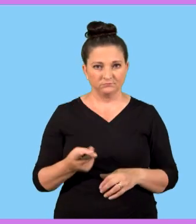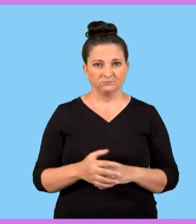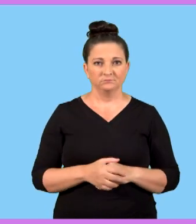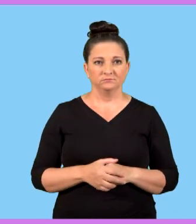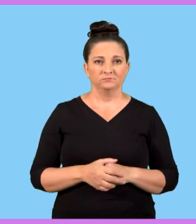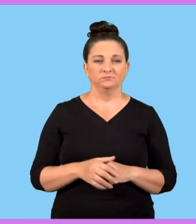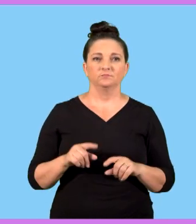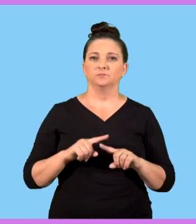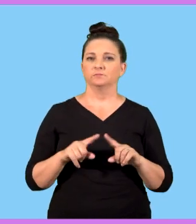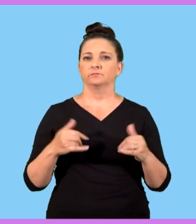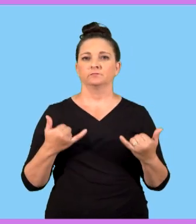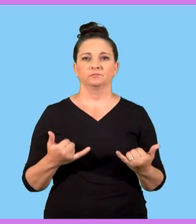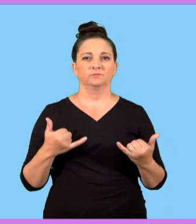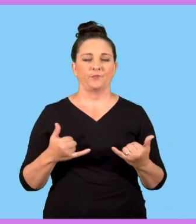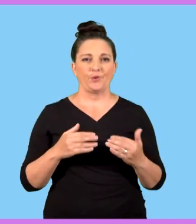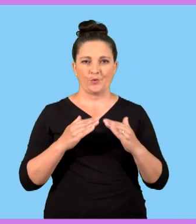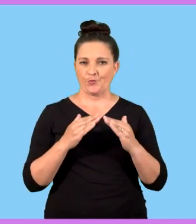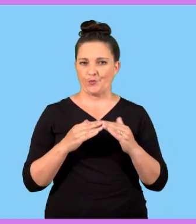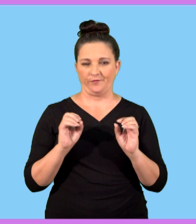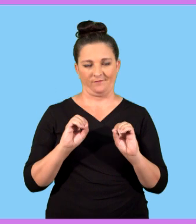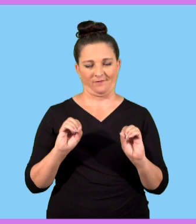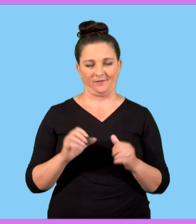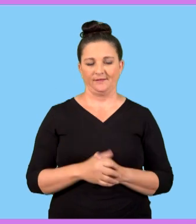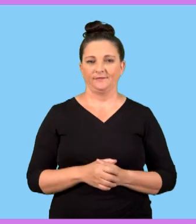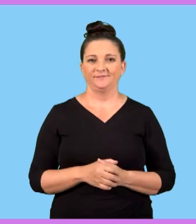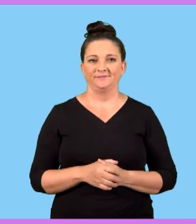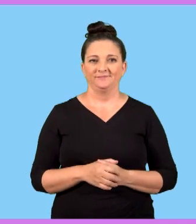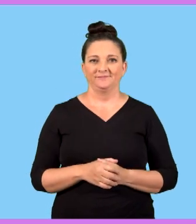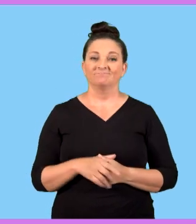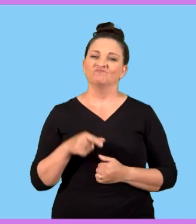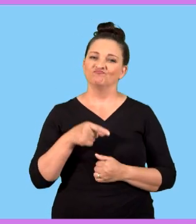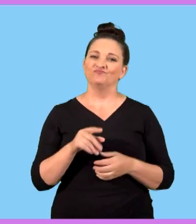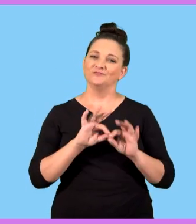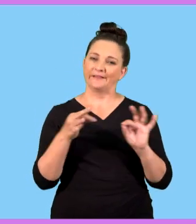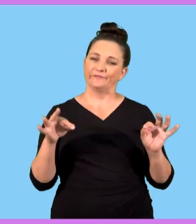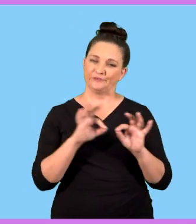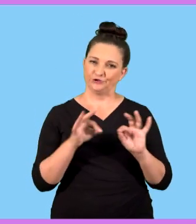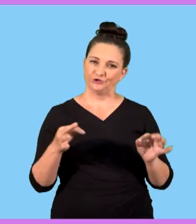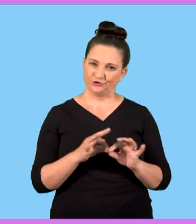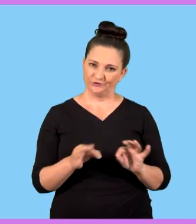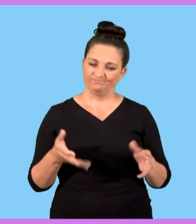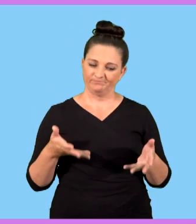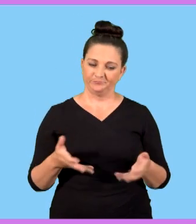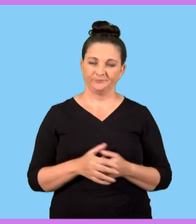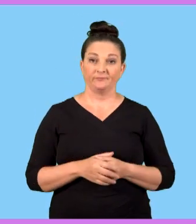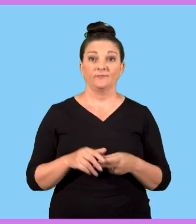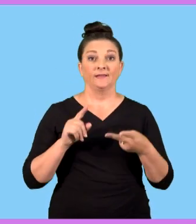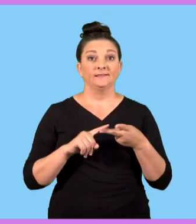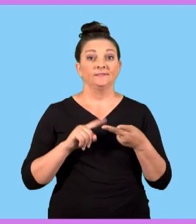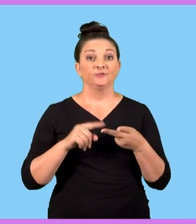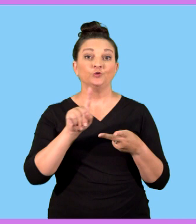above, and there's no room indicated there. Okay, so that is the definition for our floor plan. Second question